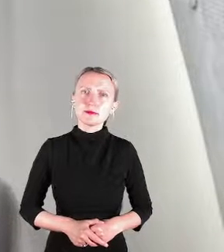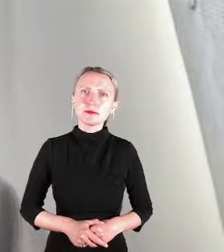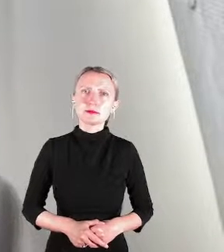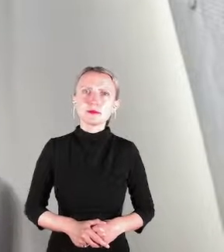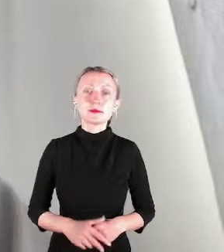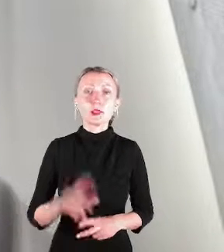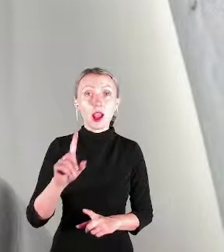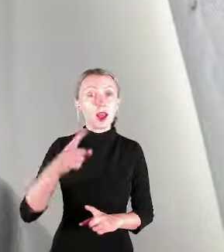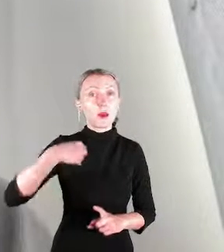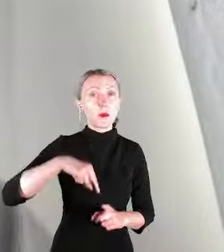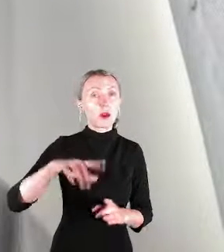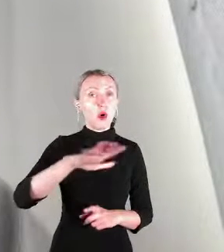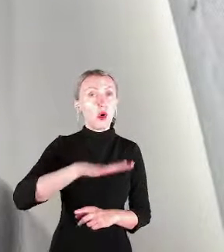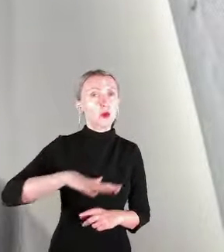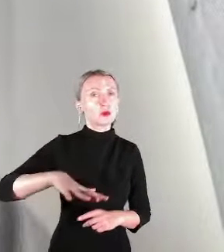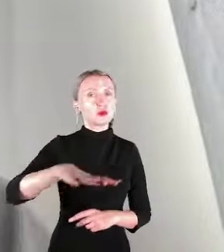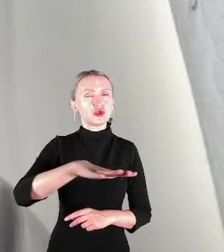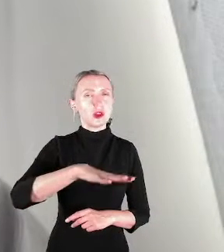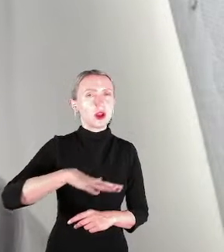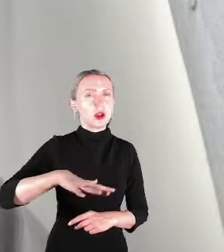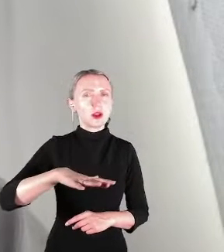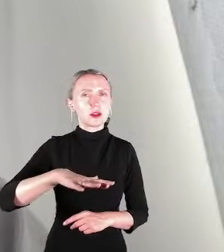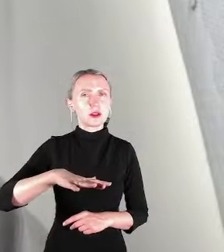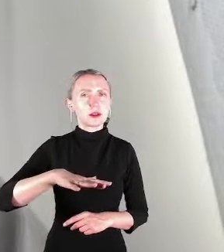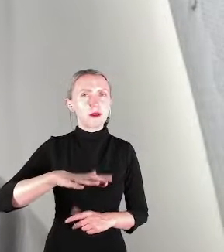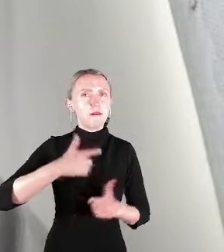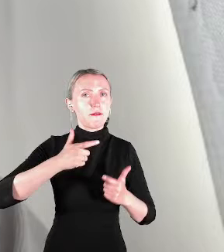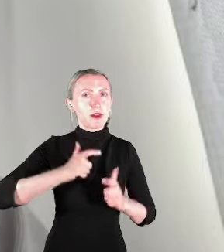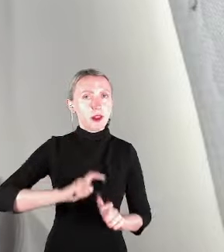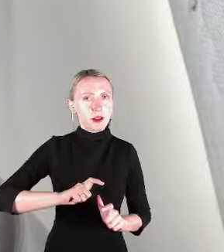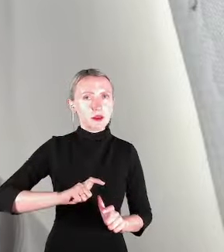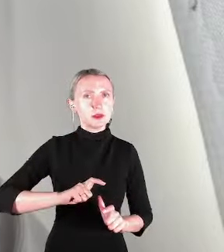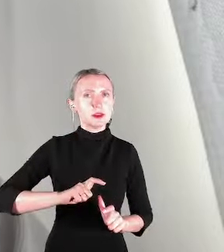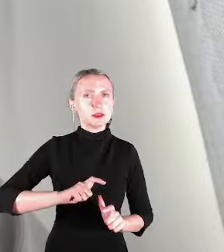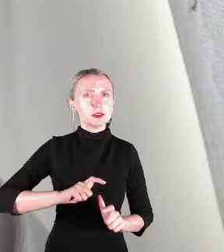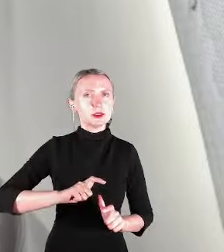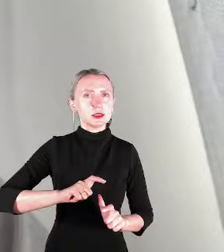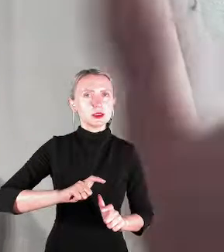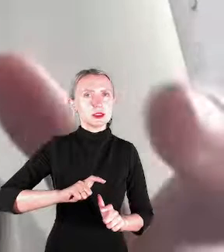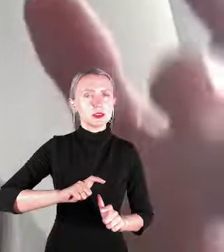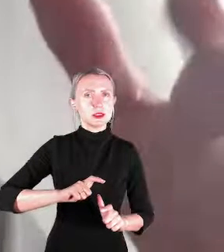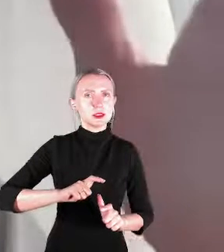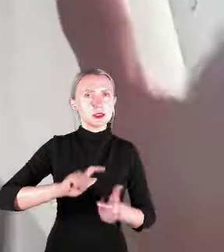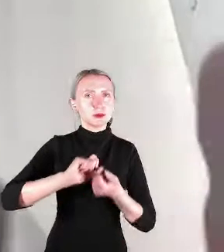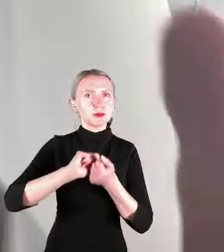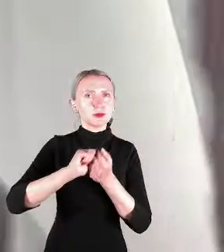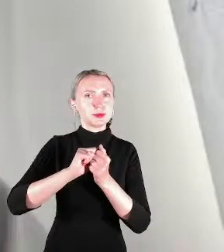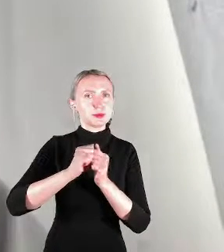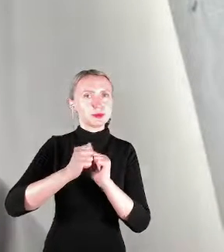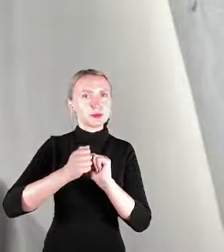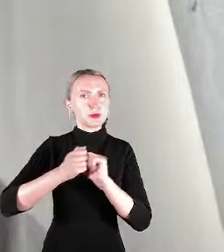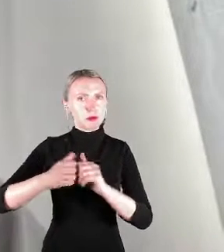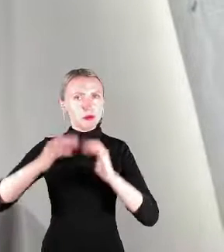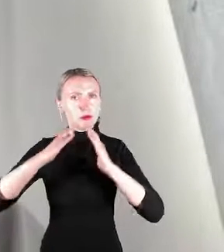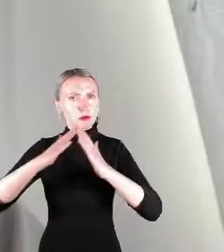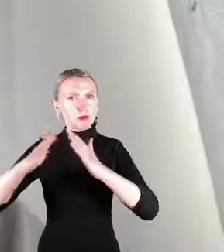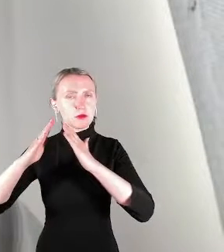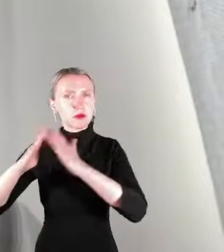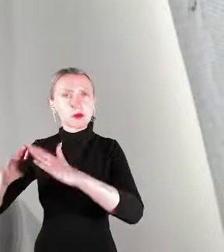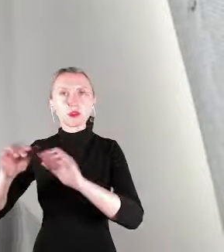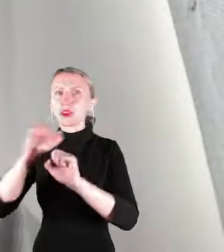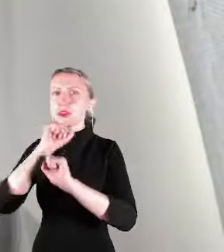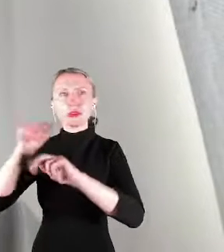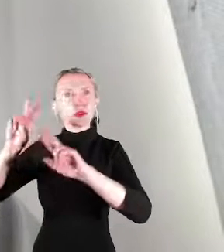agricultural land to these areas, and you can never take this land back once you